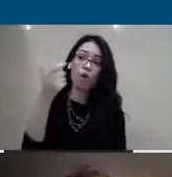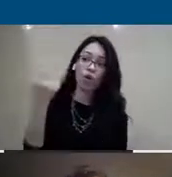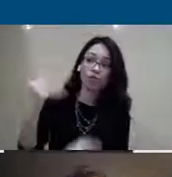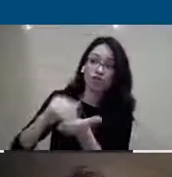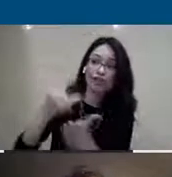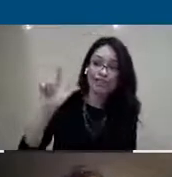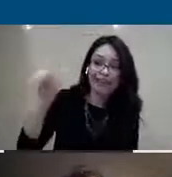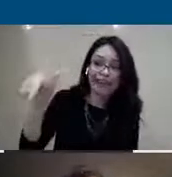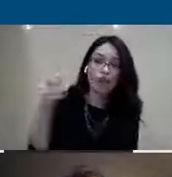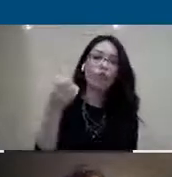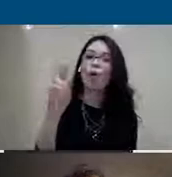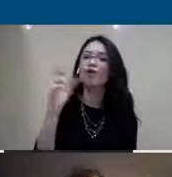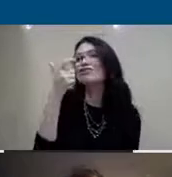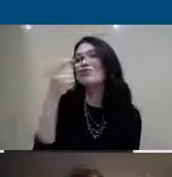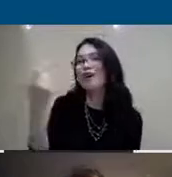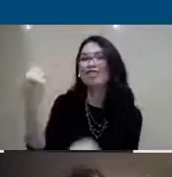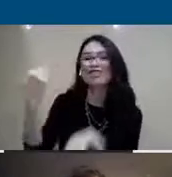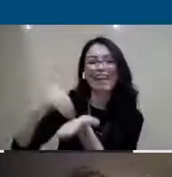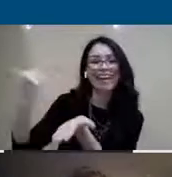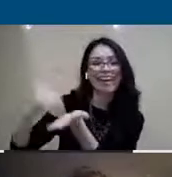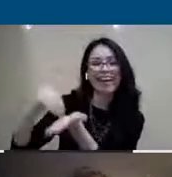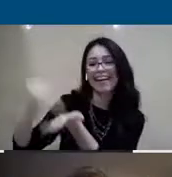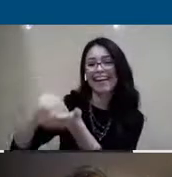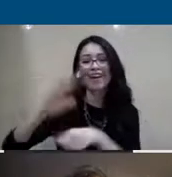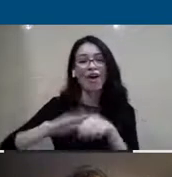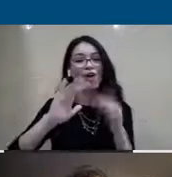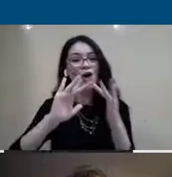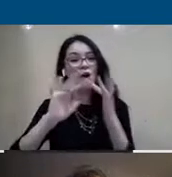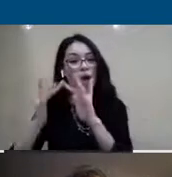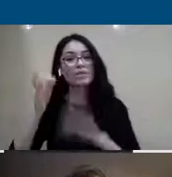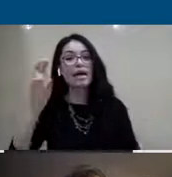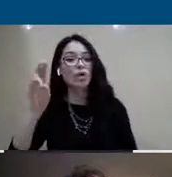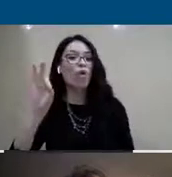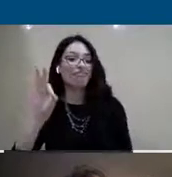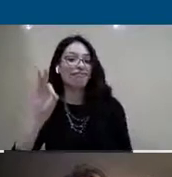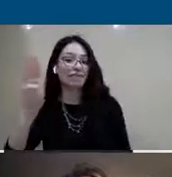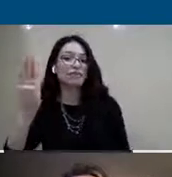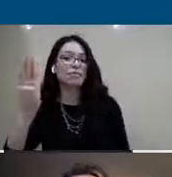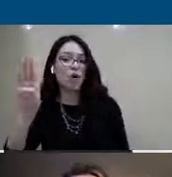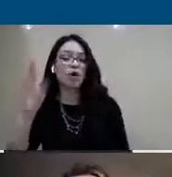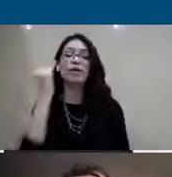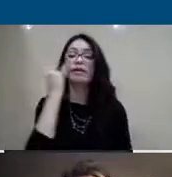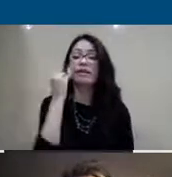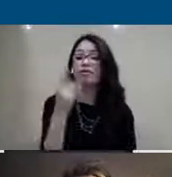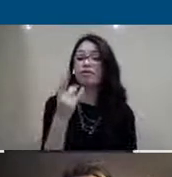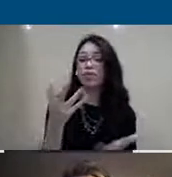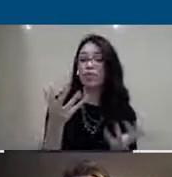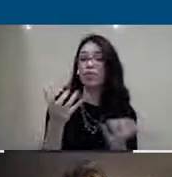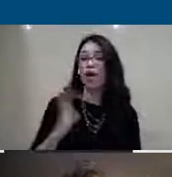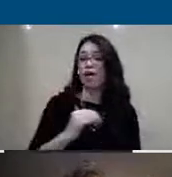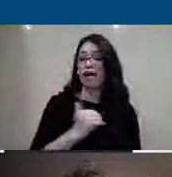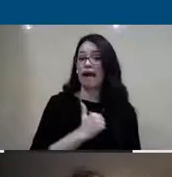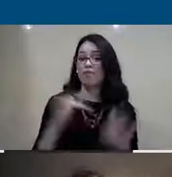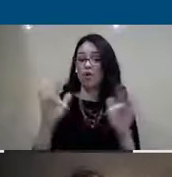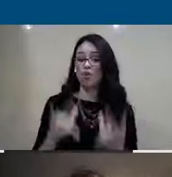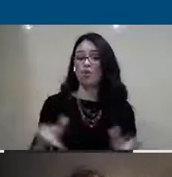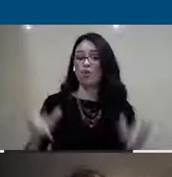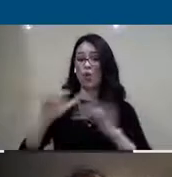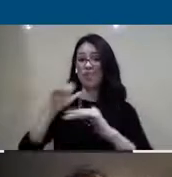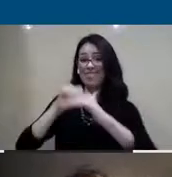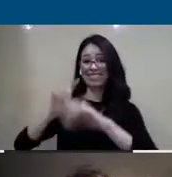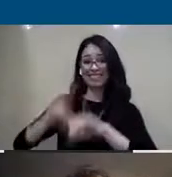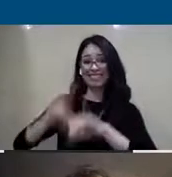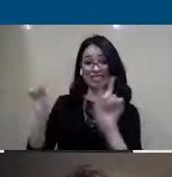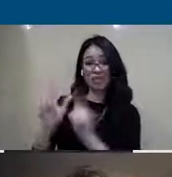again on our website or on Facebook. If you'd like the recording in a different language, please reach out and we hope to be